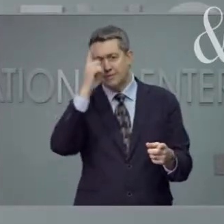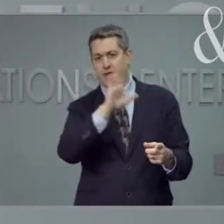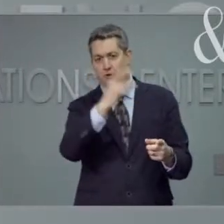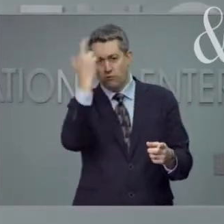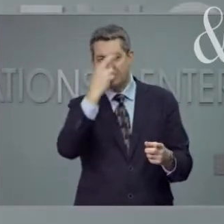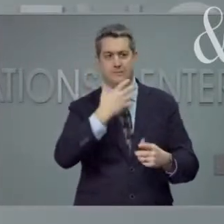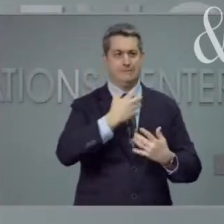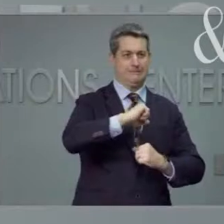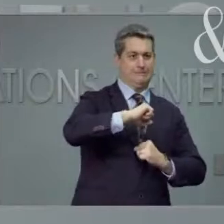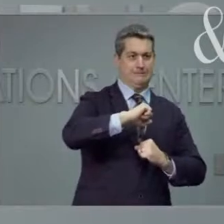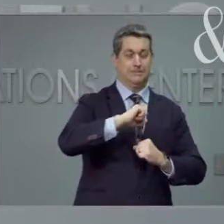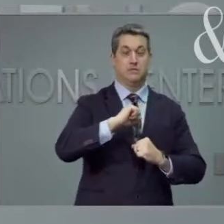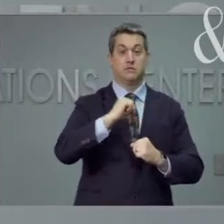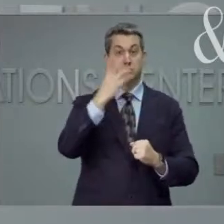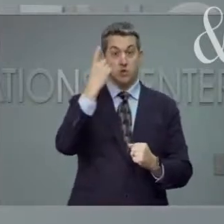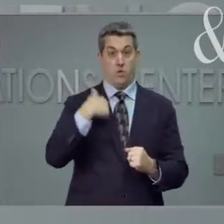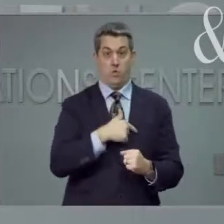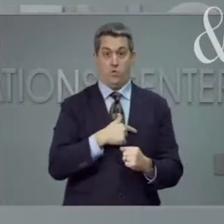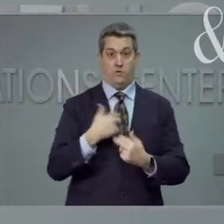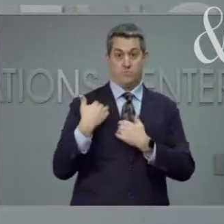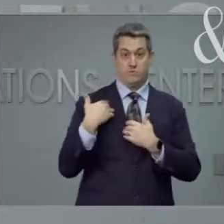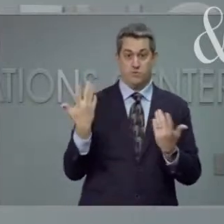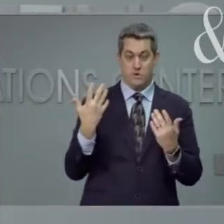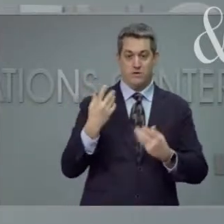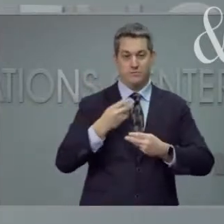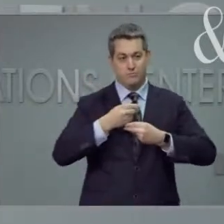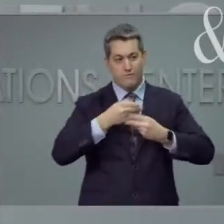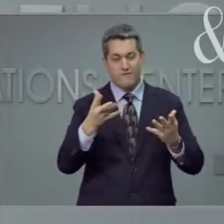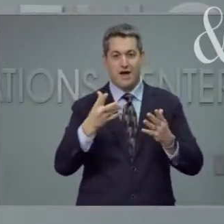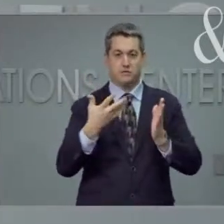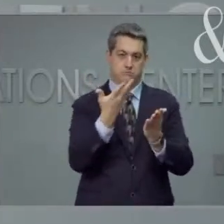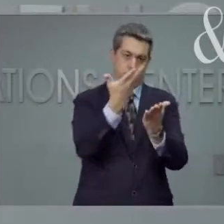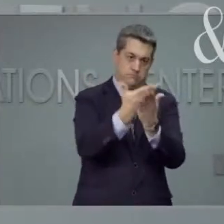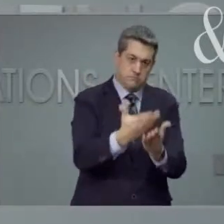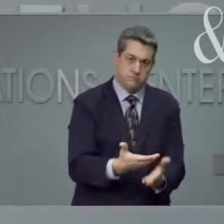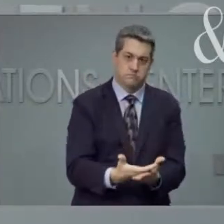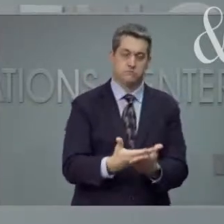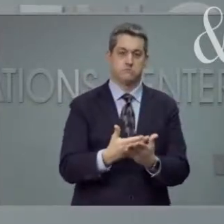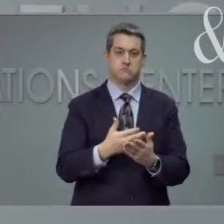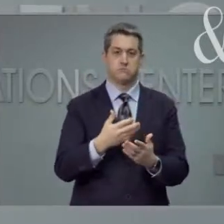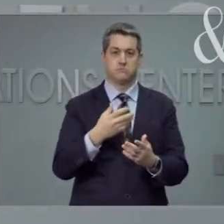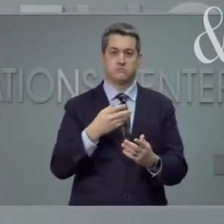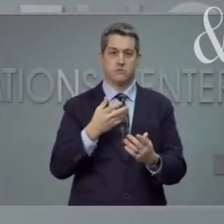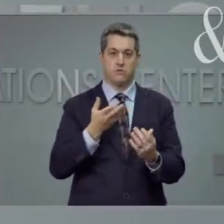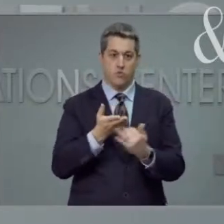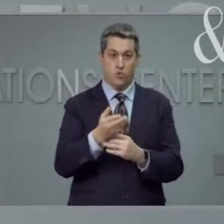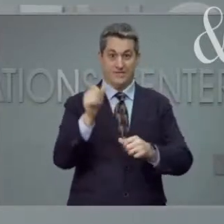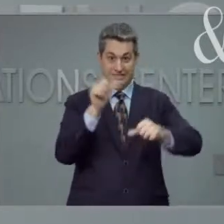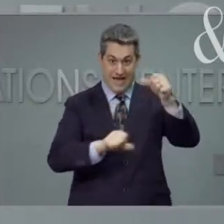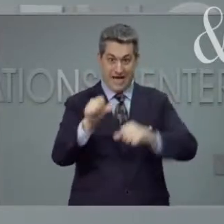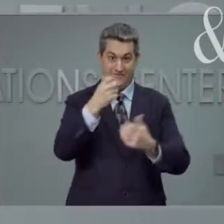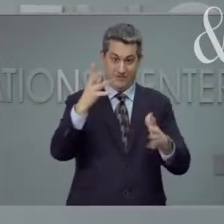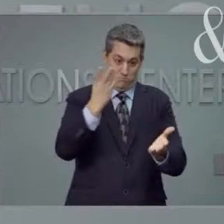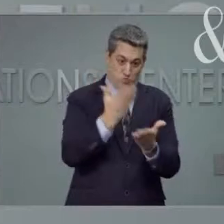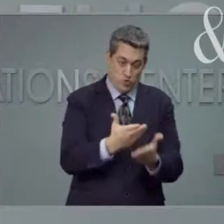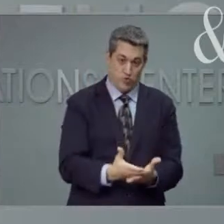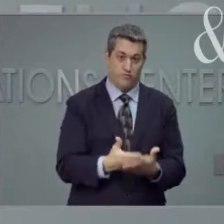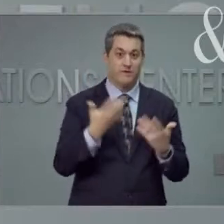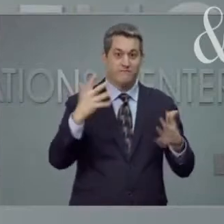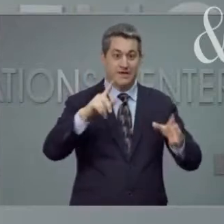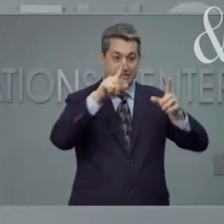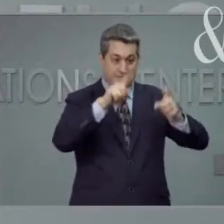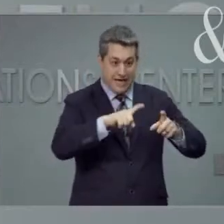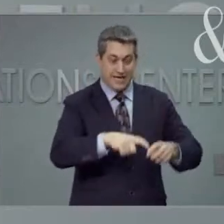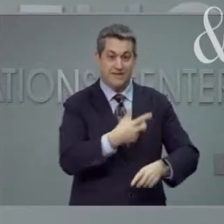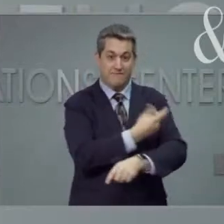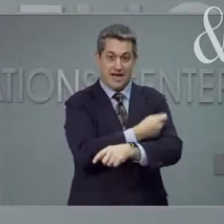good, accurate, scientific information about these vaccines. We want folks to know that they were rigorously tested, that it built